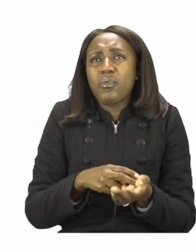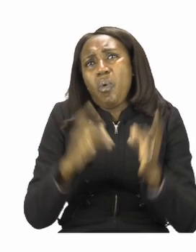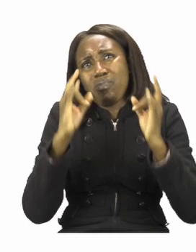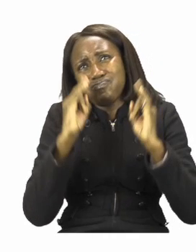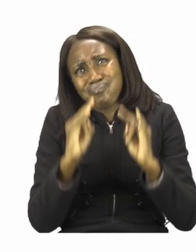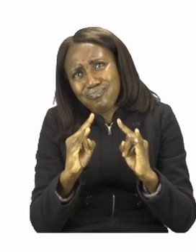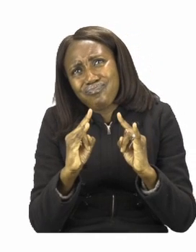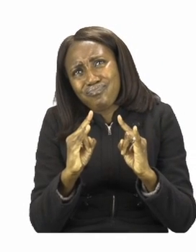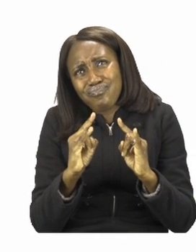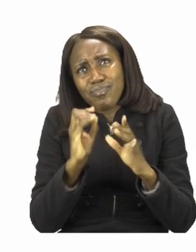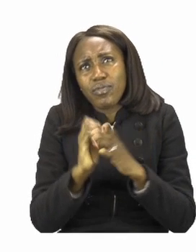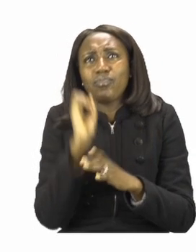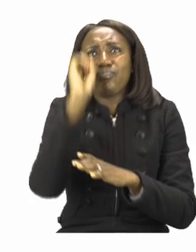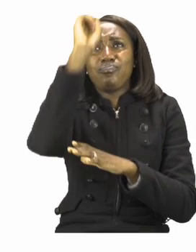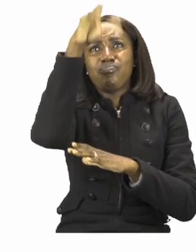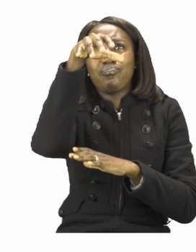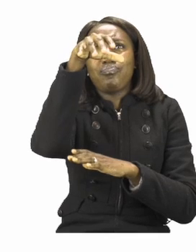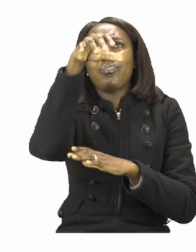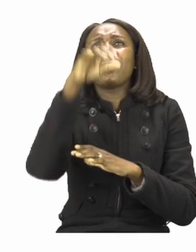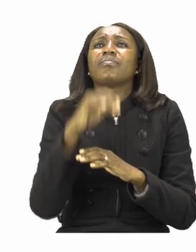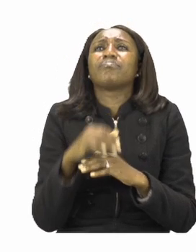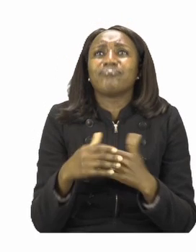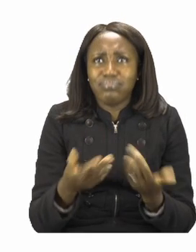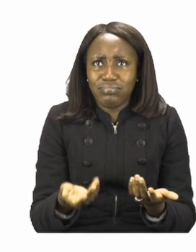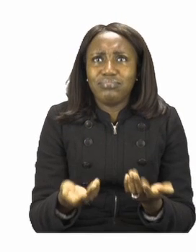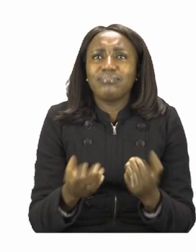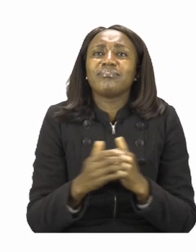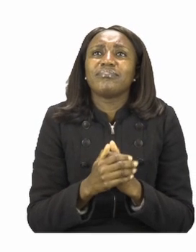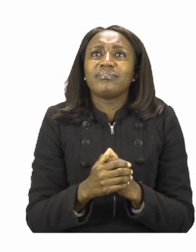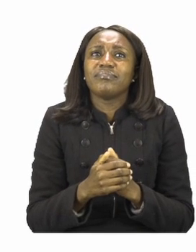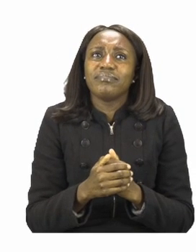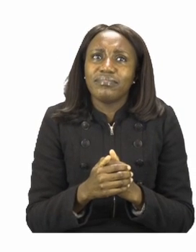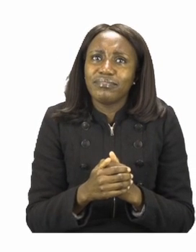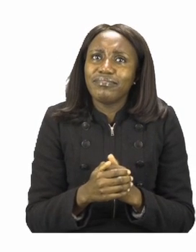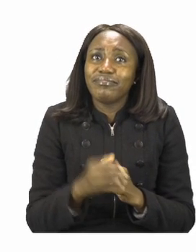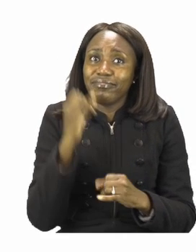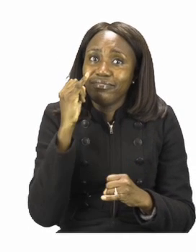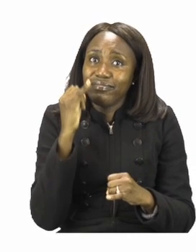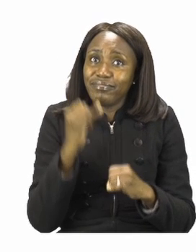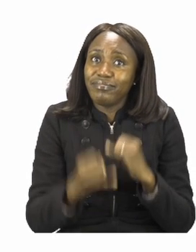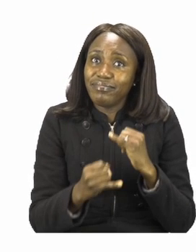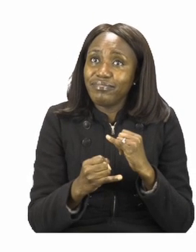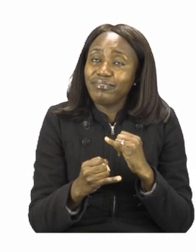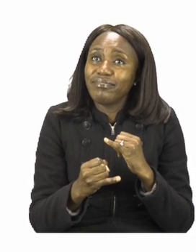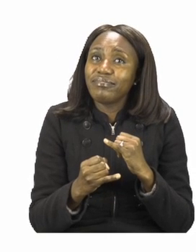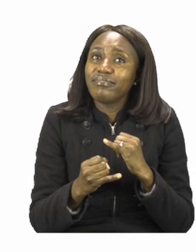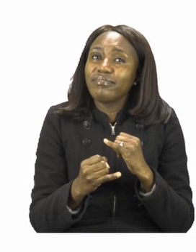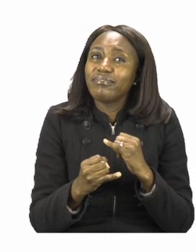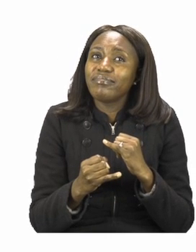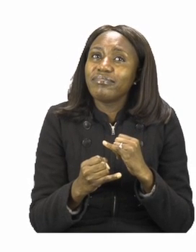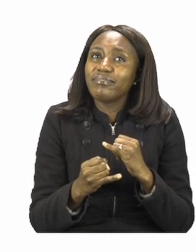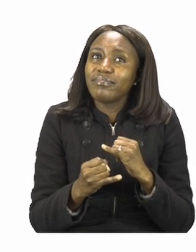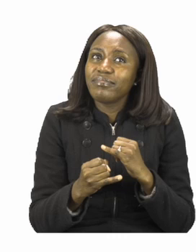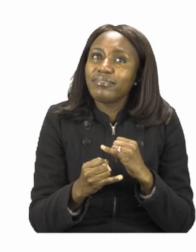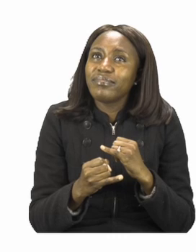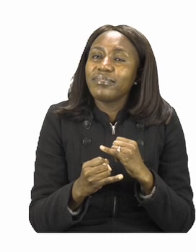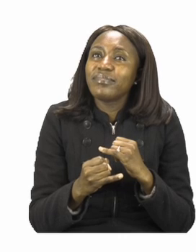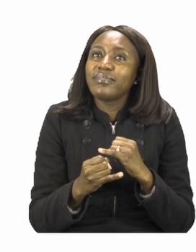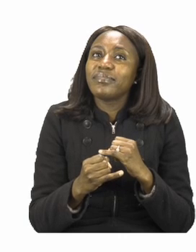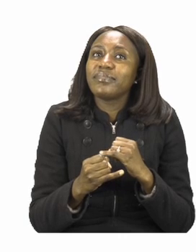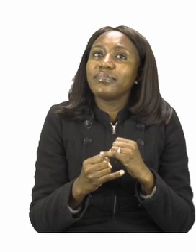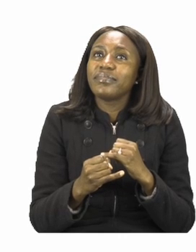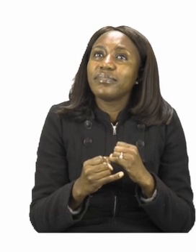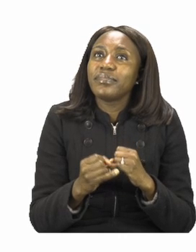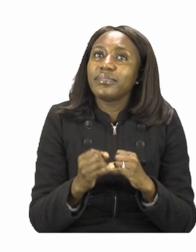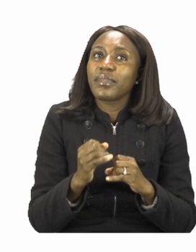soccer and netball. Then the last one we can see, some of you may know it, it is called